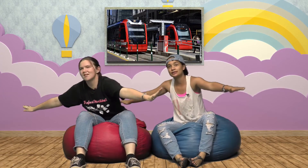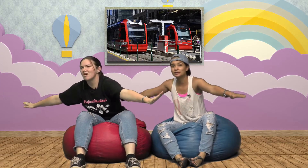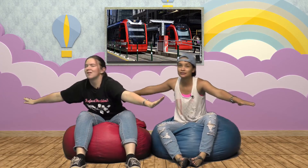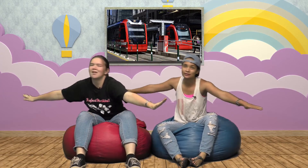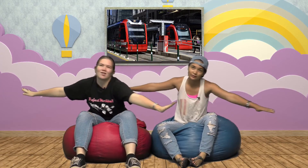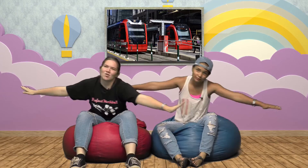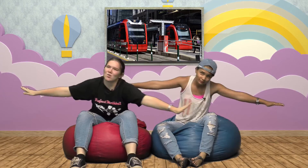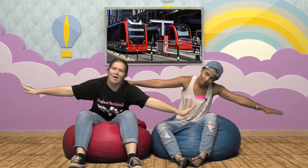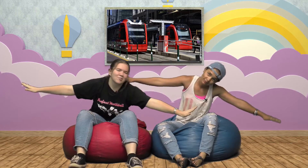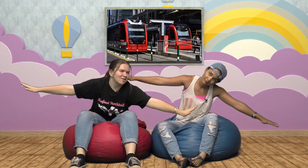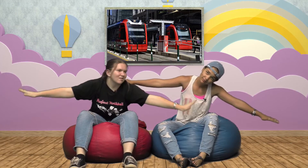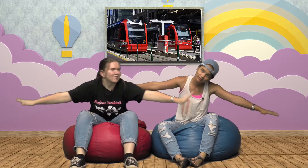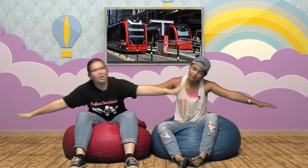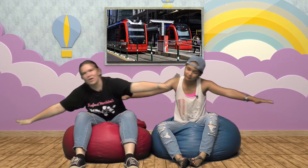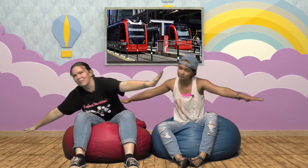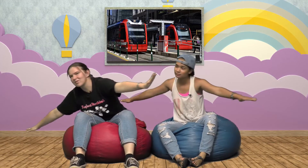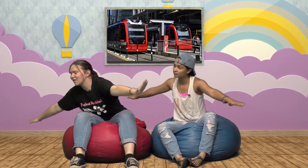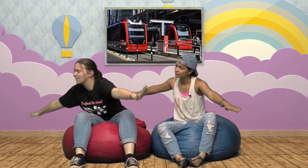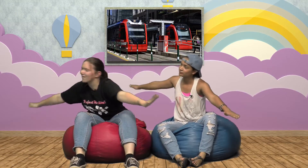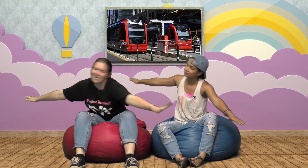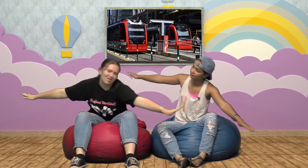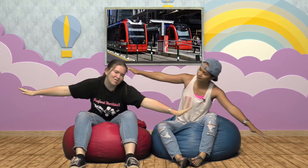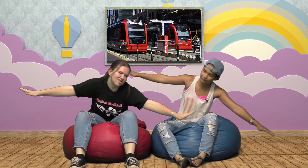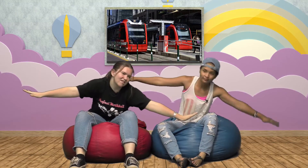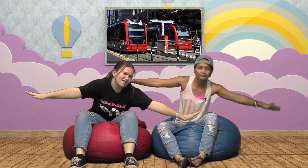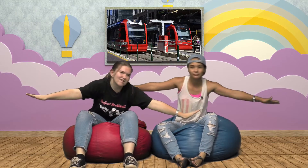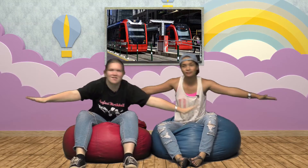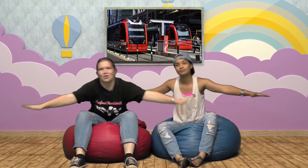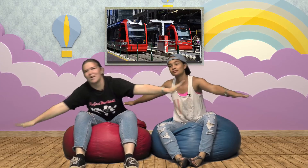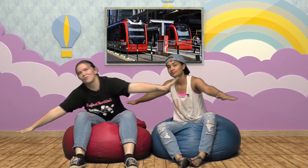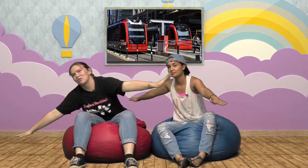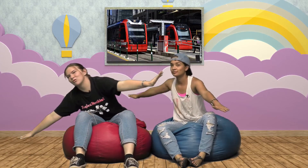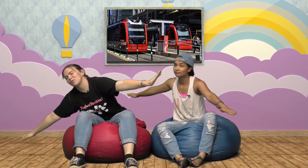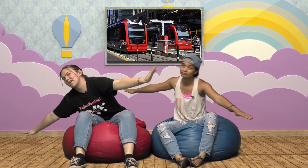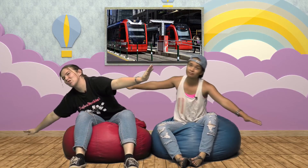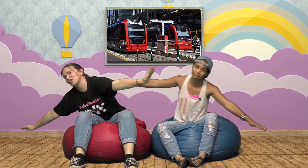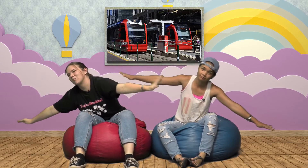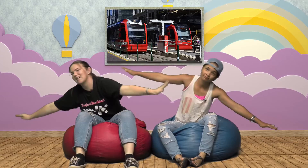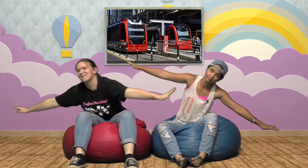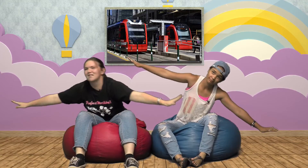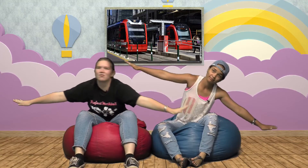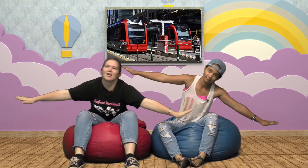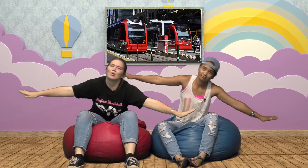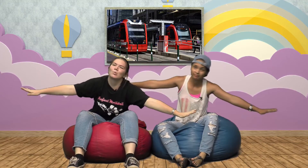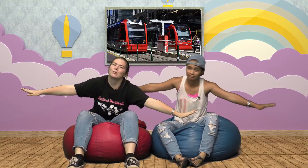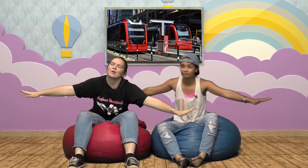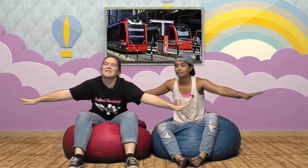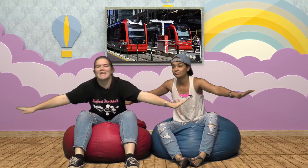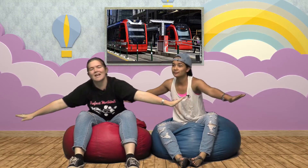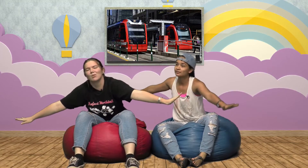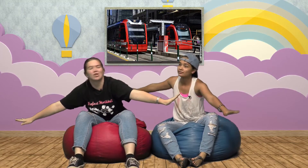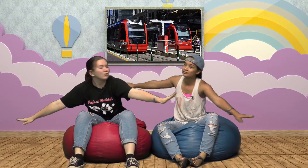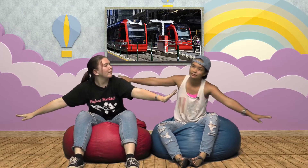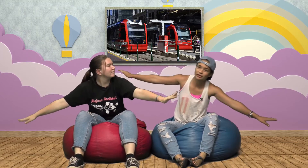have to stress out because your captain and the co-captain and the air hostesses and the ground crew who make sure the plane's safe, they all